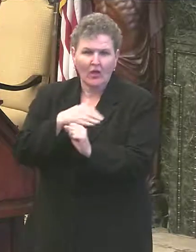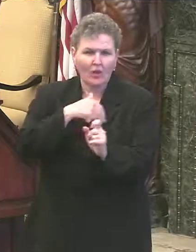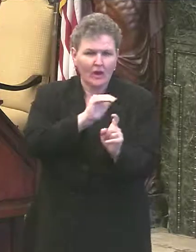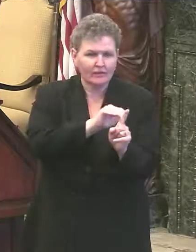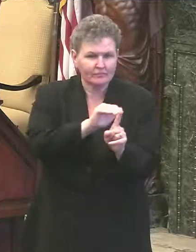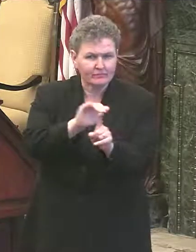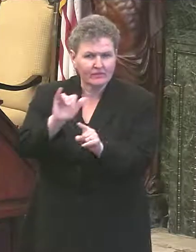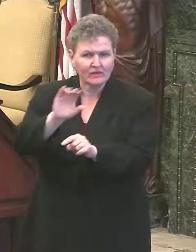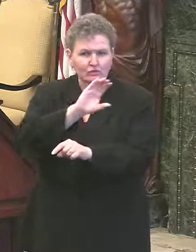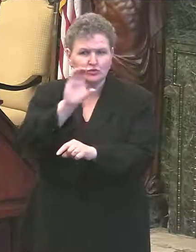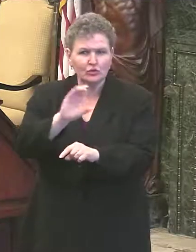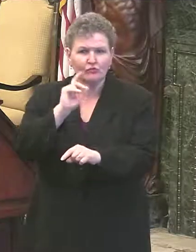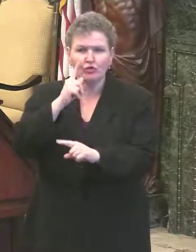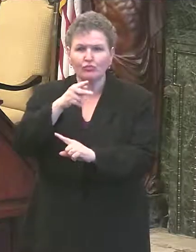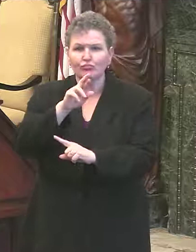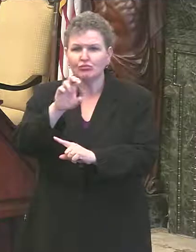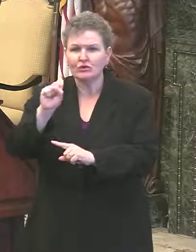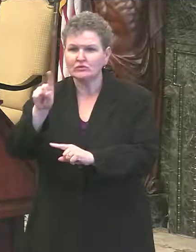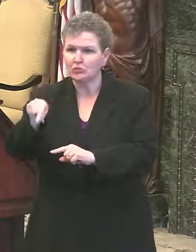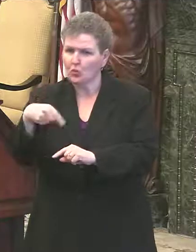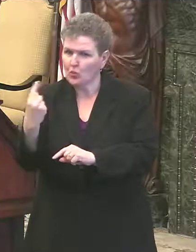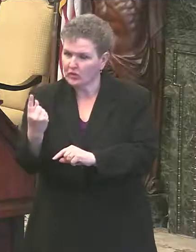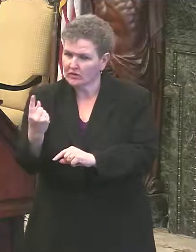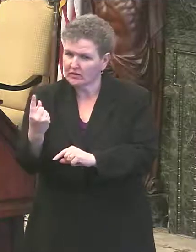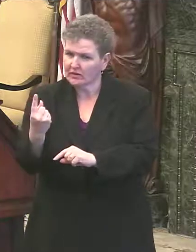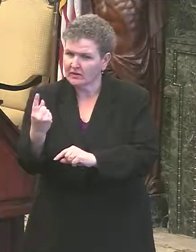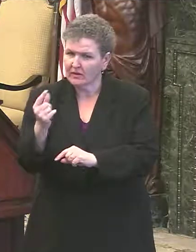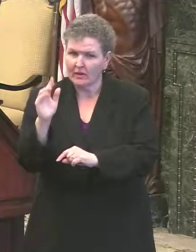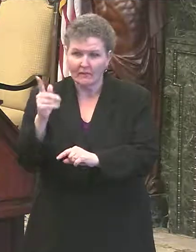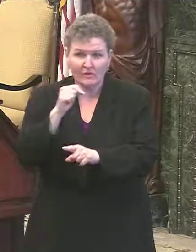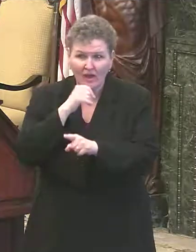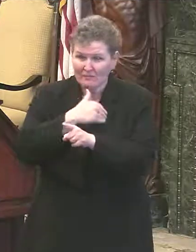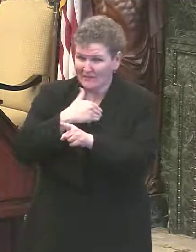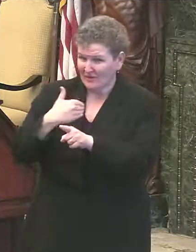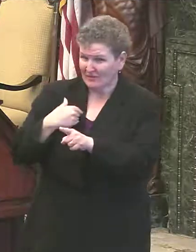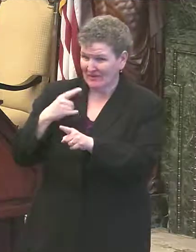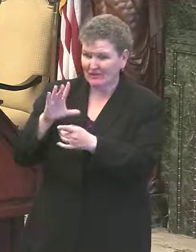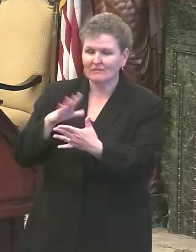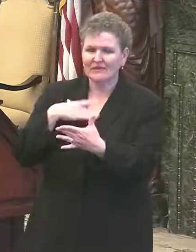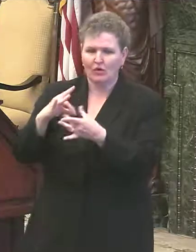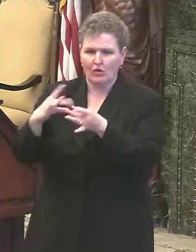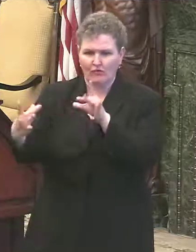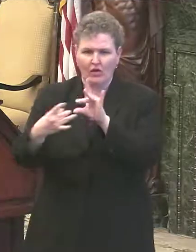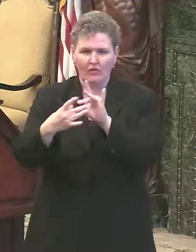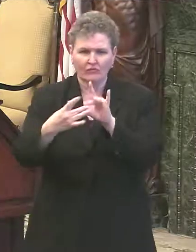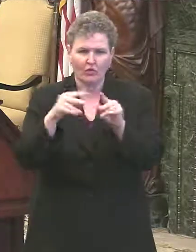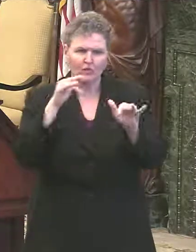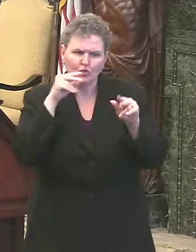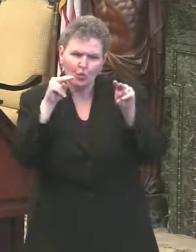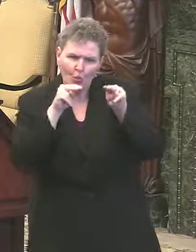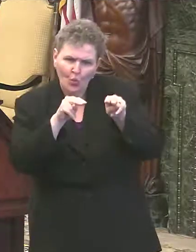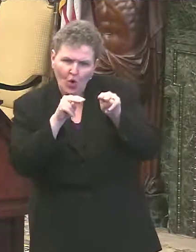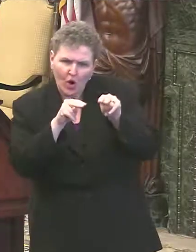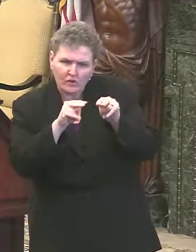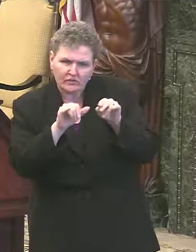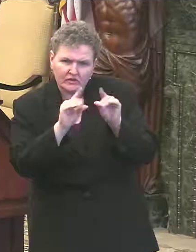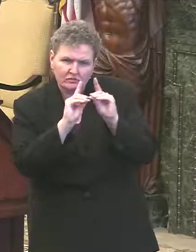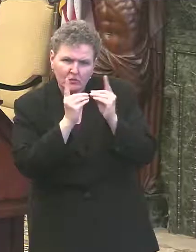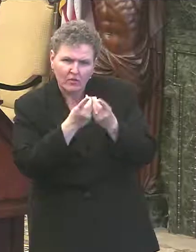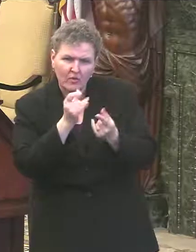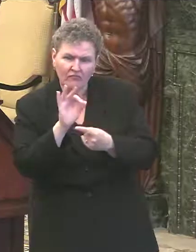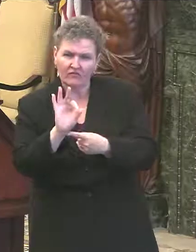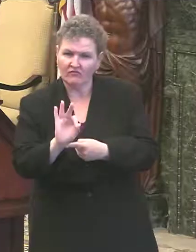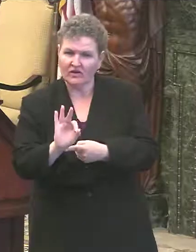is for press only, so if you are not a member of the press, please log out and watch today's live stream on the Health Department's Facebook and Twitter